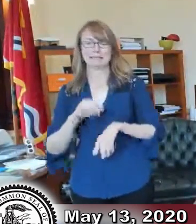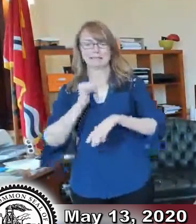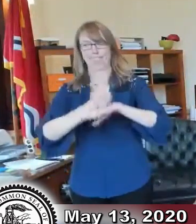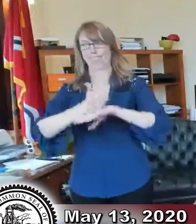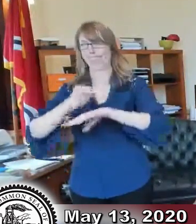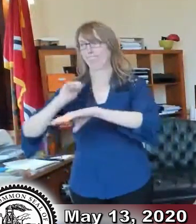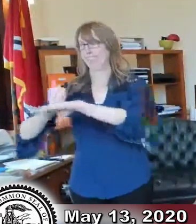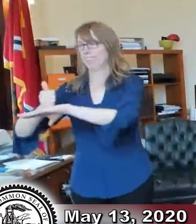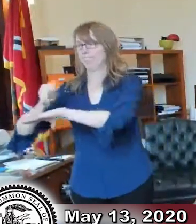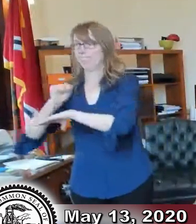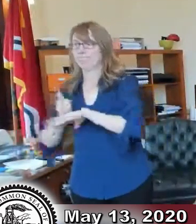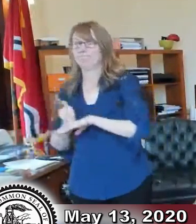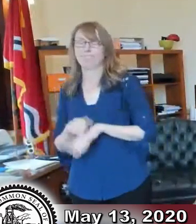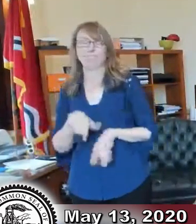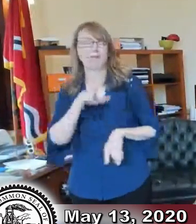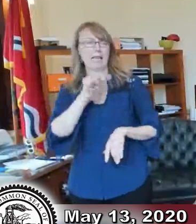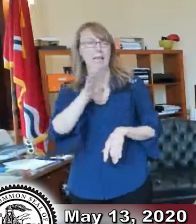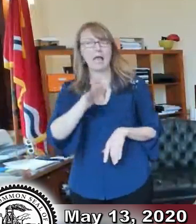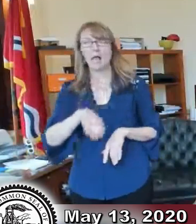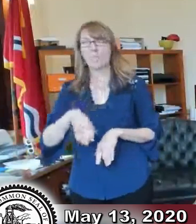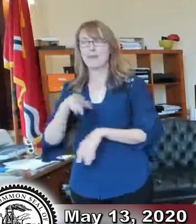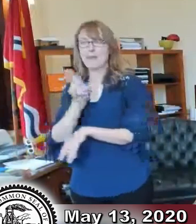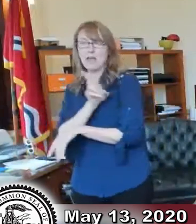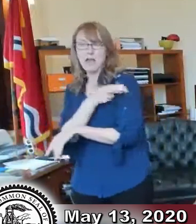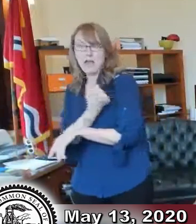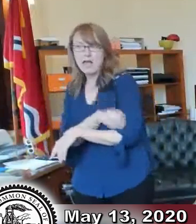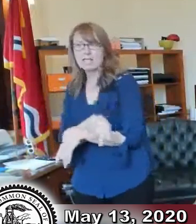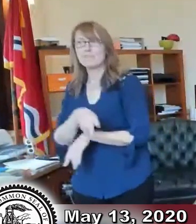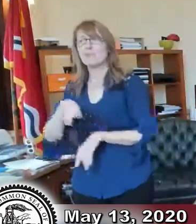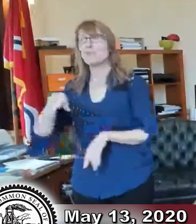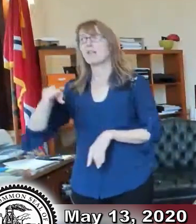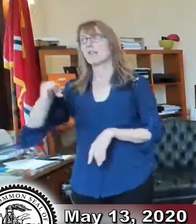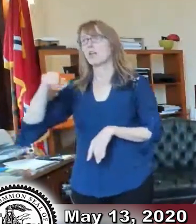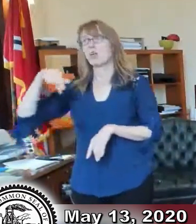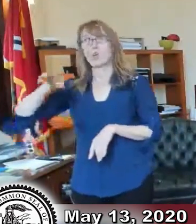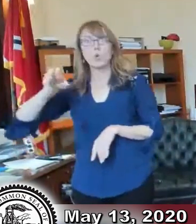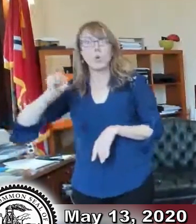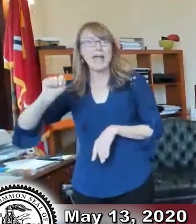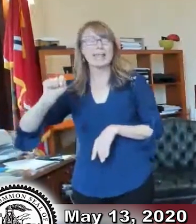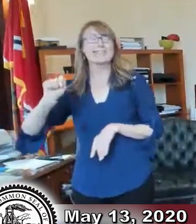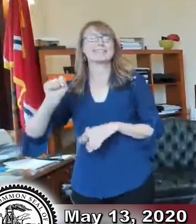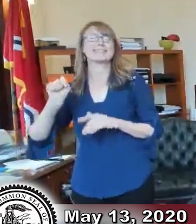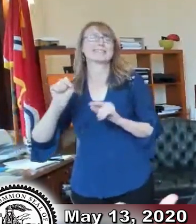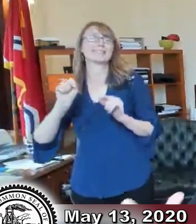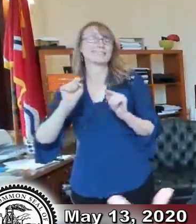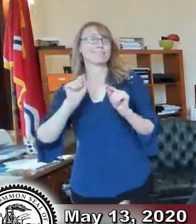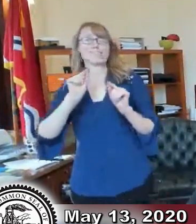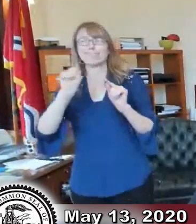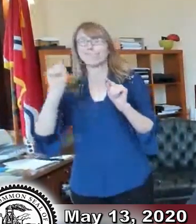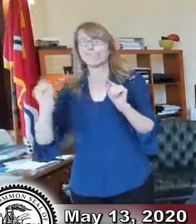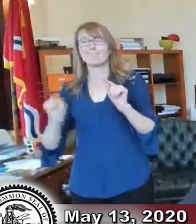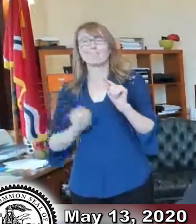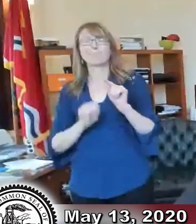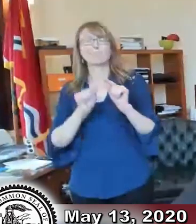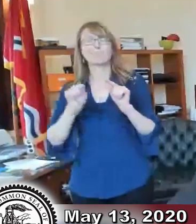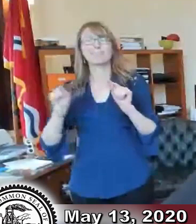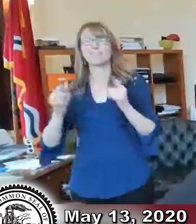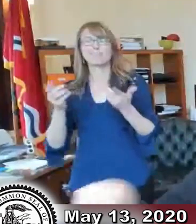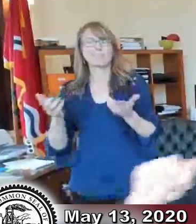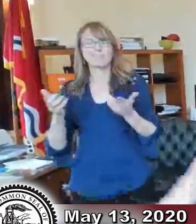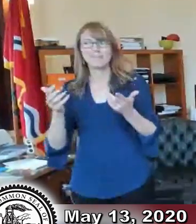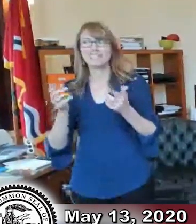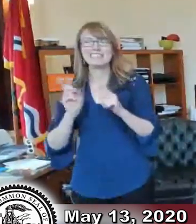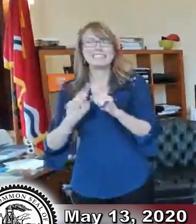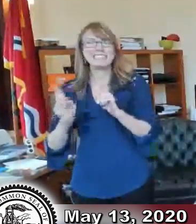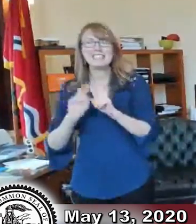centers, Quest, LabCorp, the hospitals. Do you have it there? I have for the